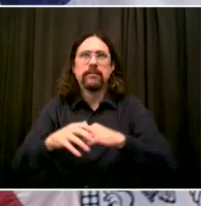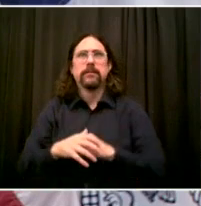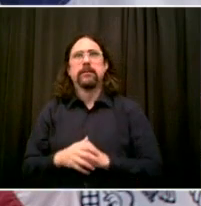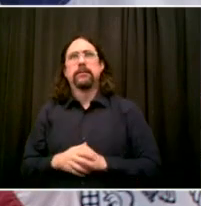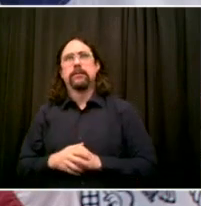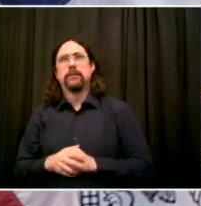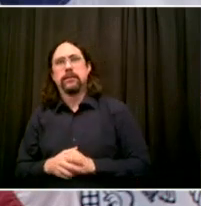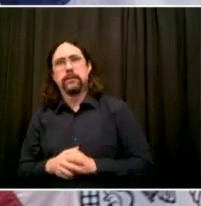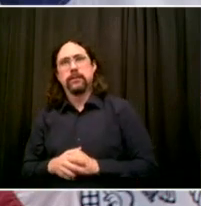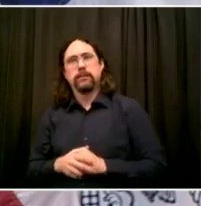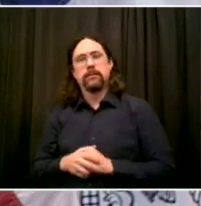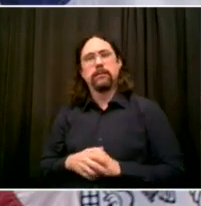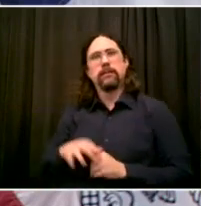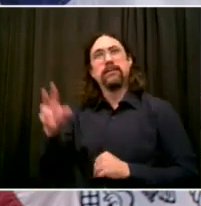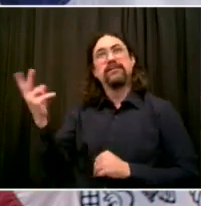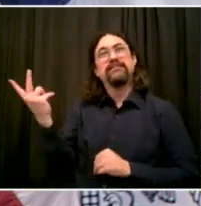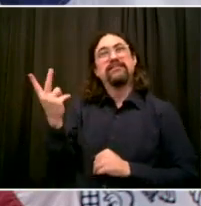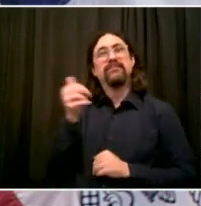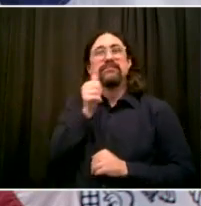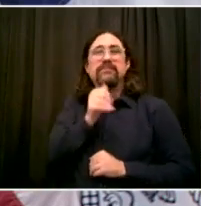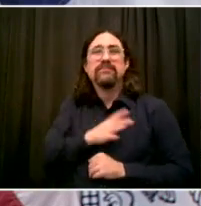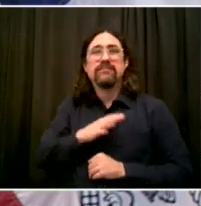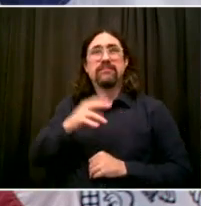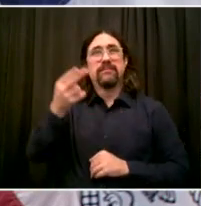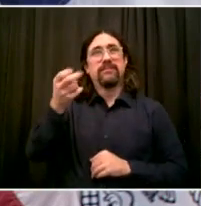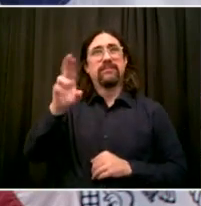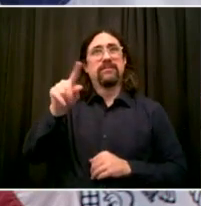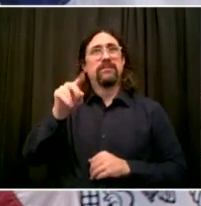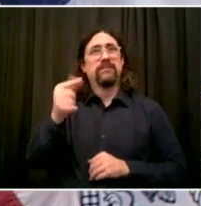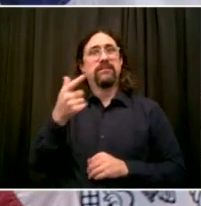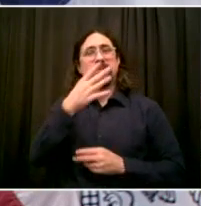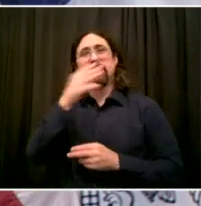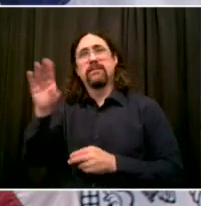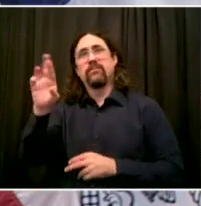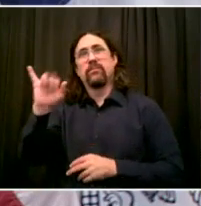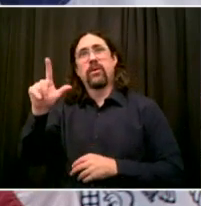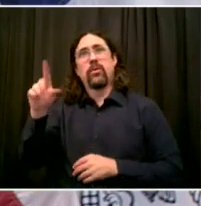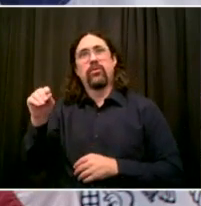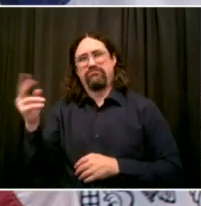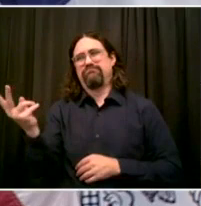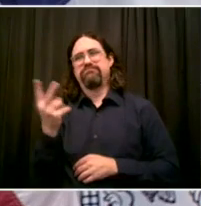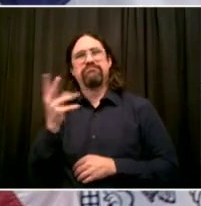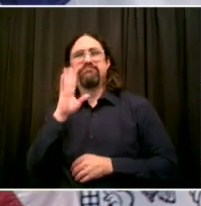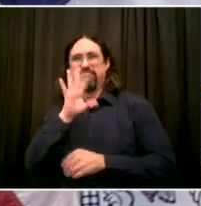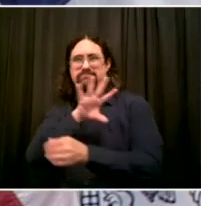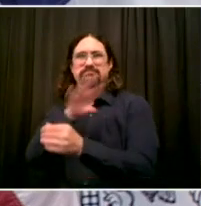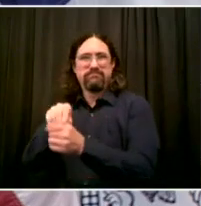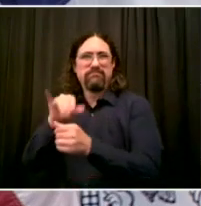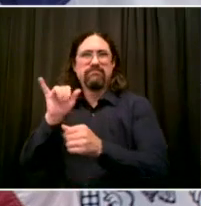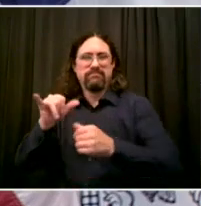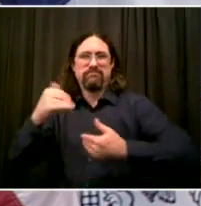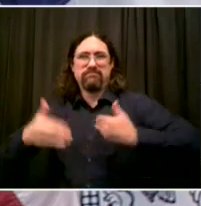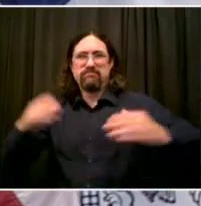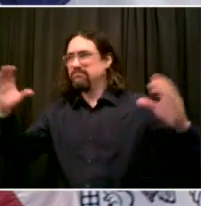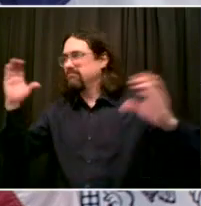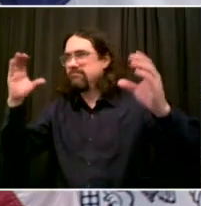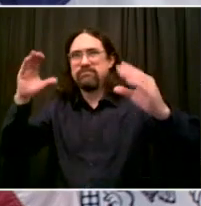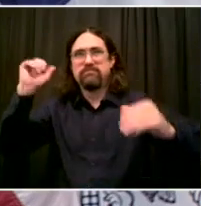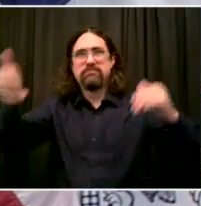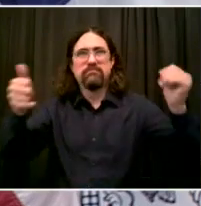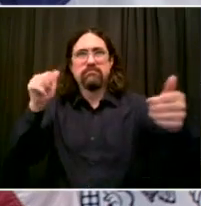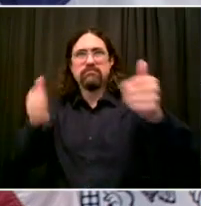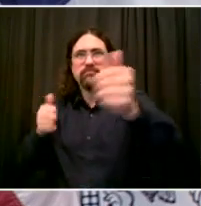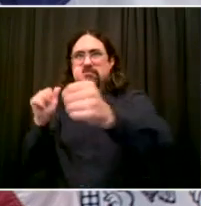converting those and having those ready. So I have a lot of faith in our ability to hit that 100,000 mark and then keep going. As